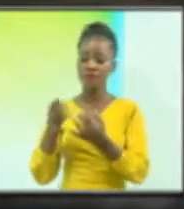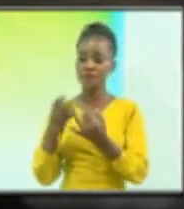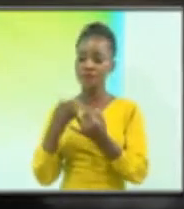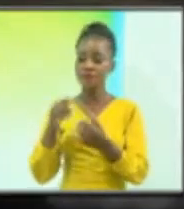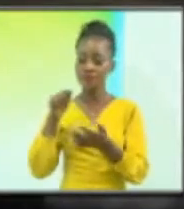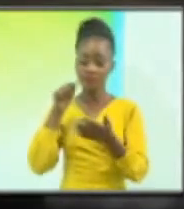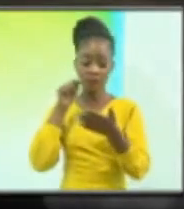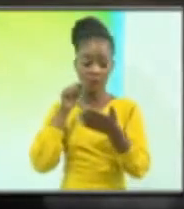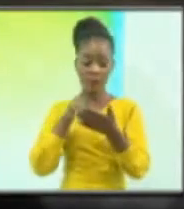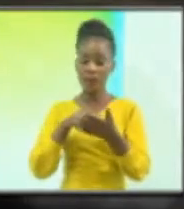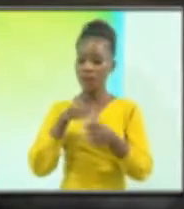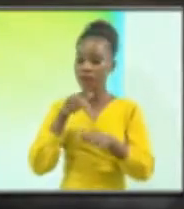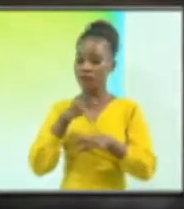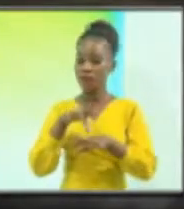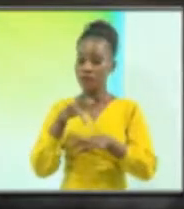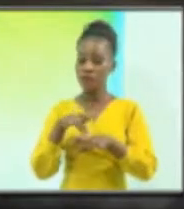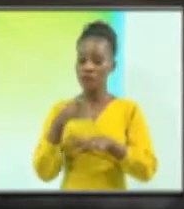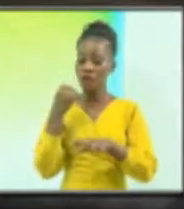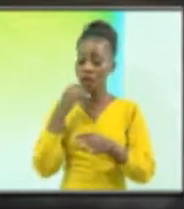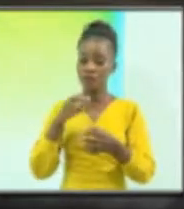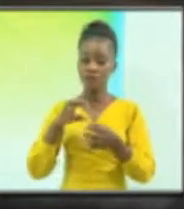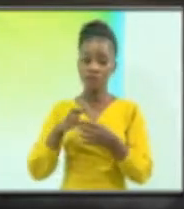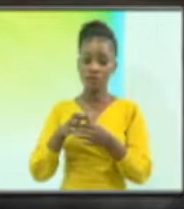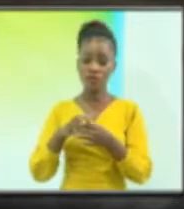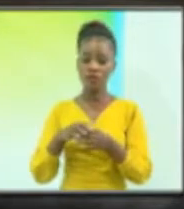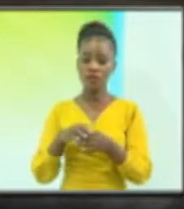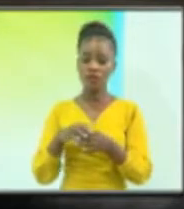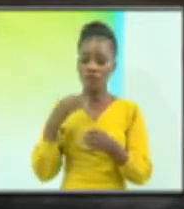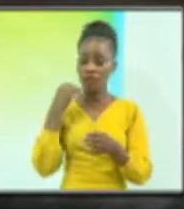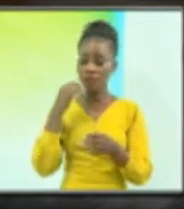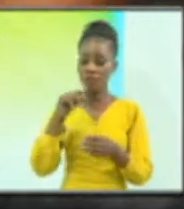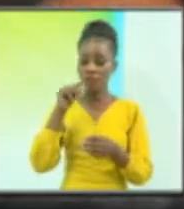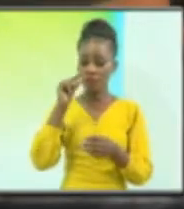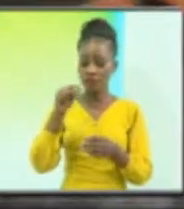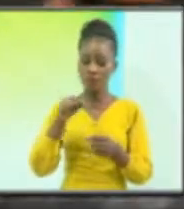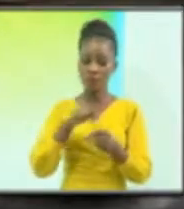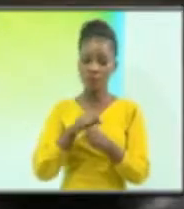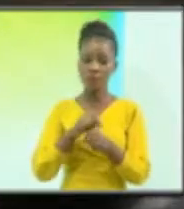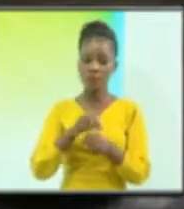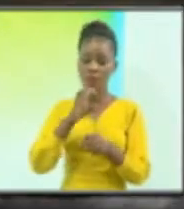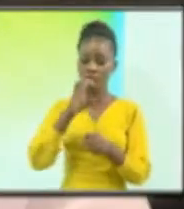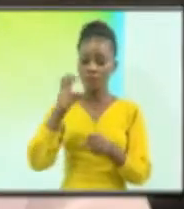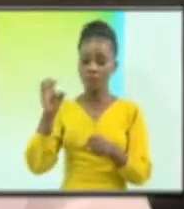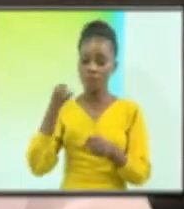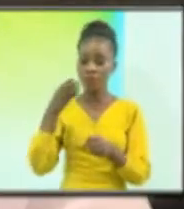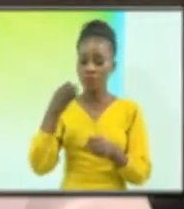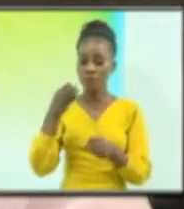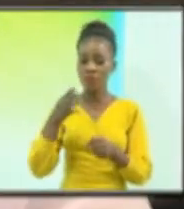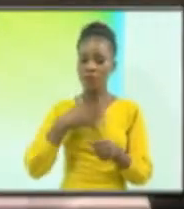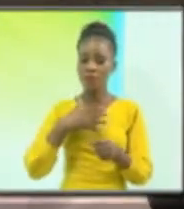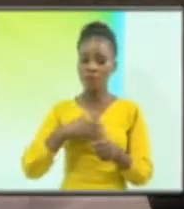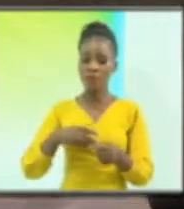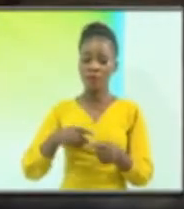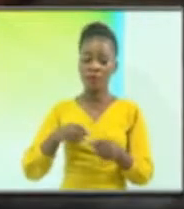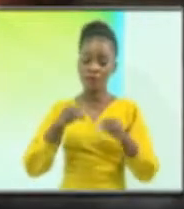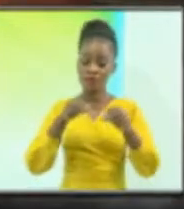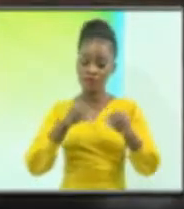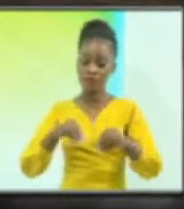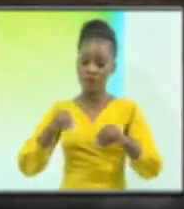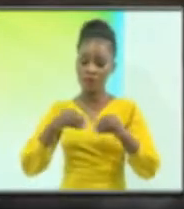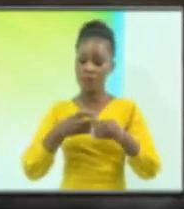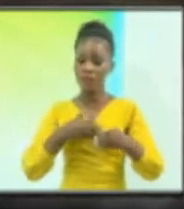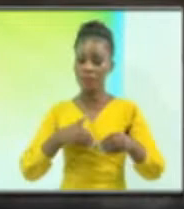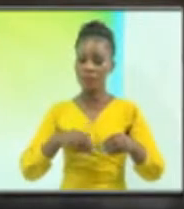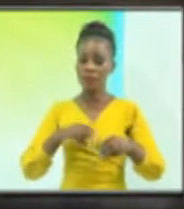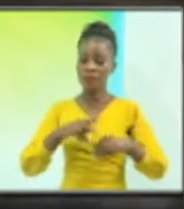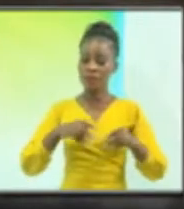points that engaged in simple businesses across border. Somebody has a garden. You see, we have